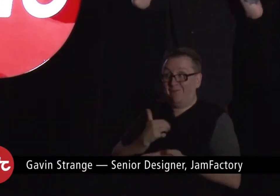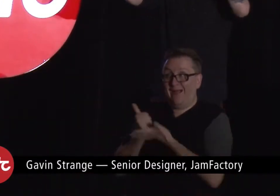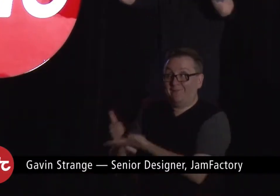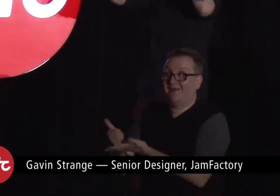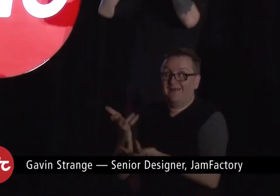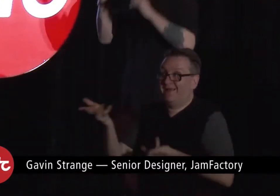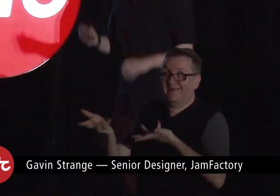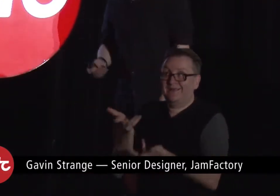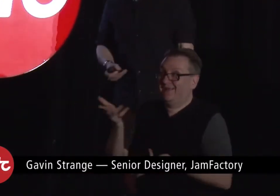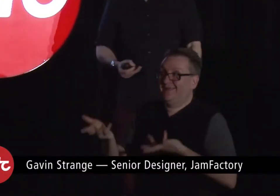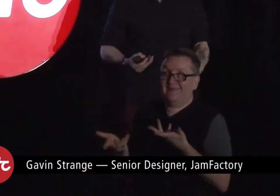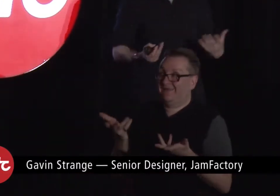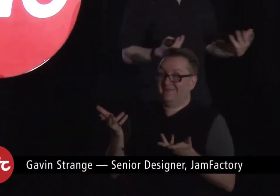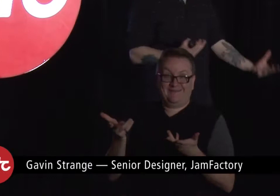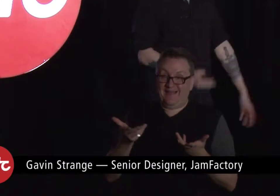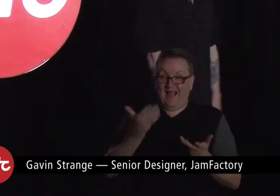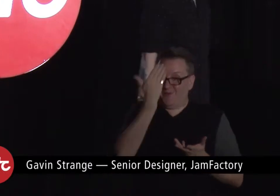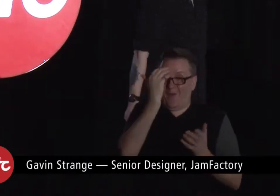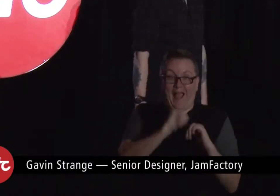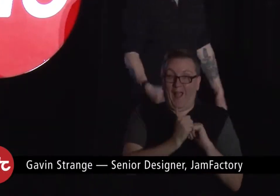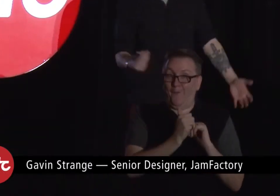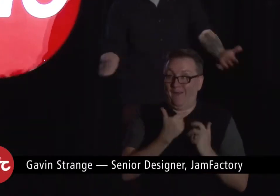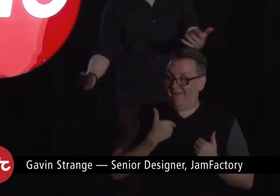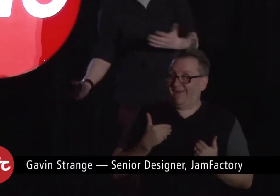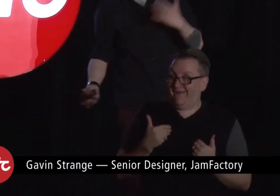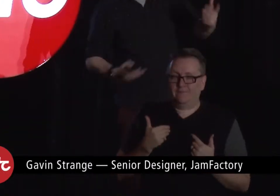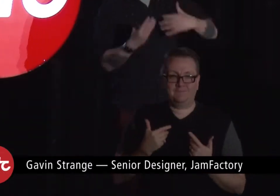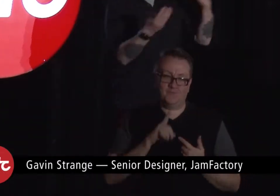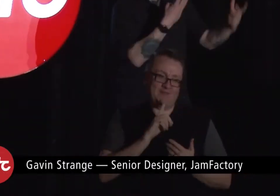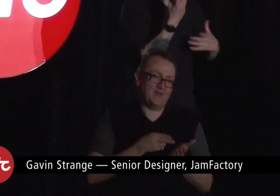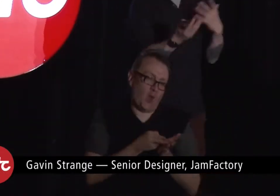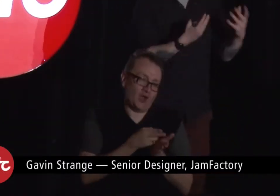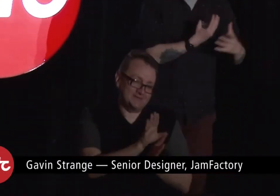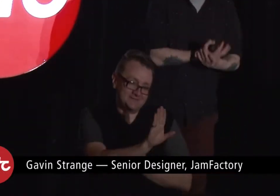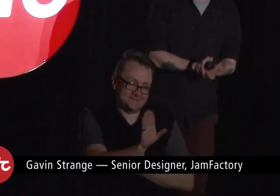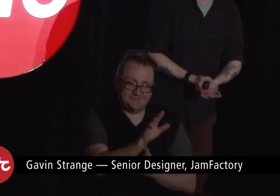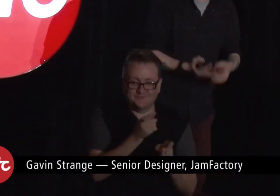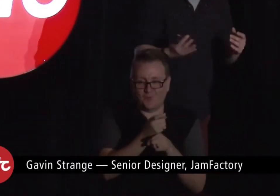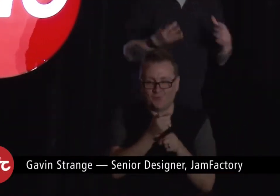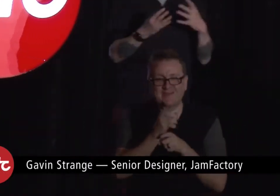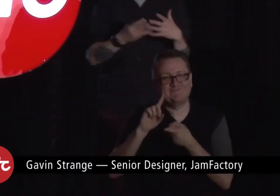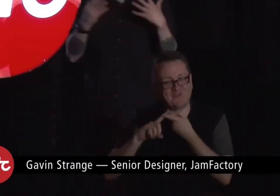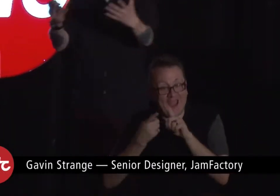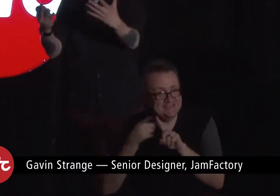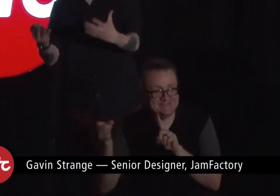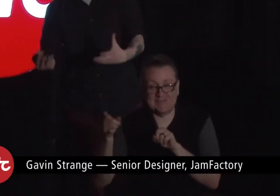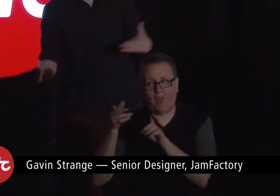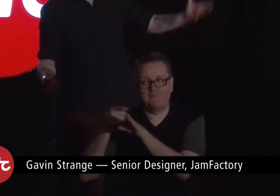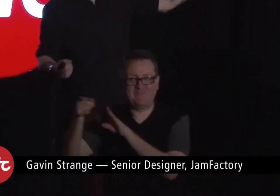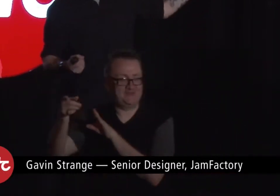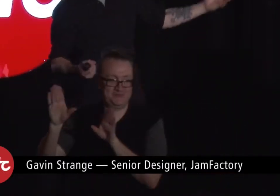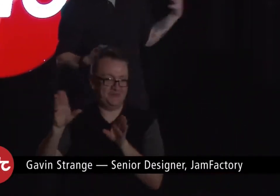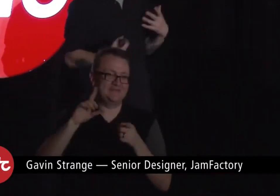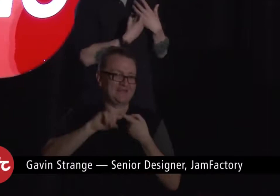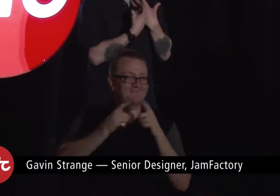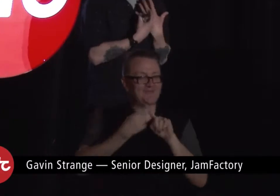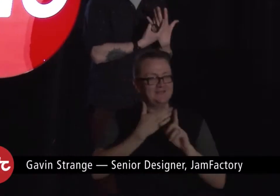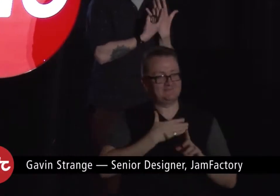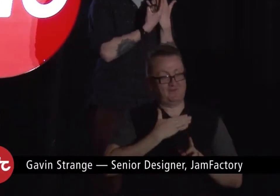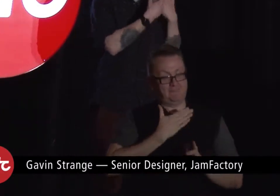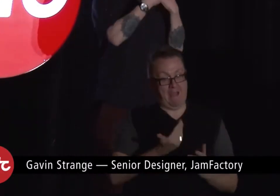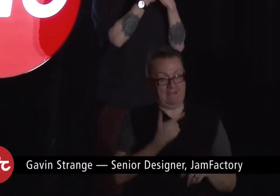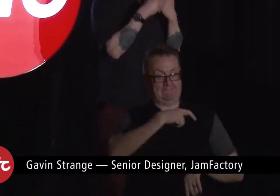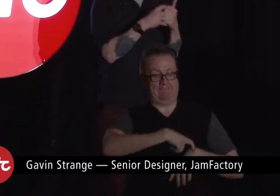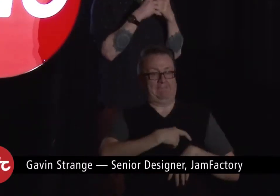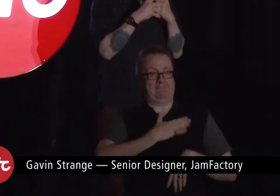things. You know, it's really nice. And obviously, you're honest. I'm saying these are collaborations with friends. This is not a professional thing. This is something I do